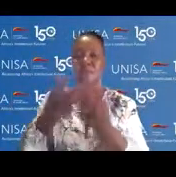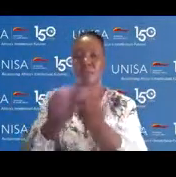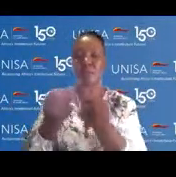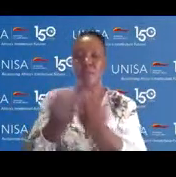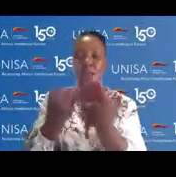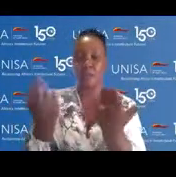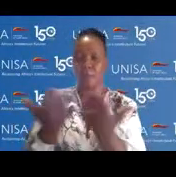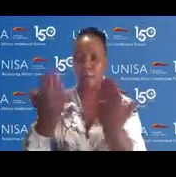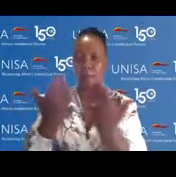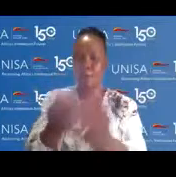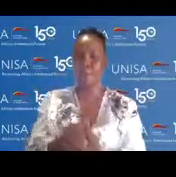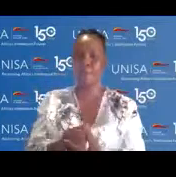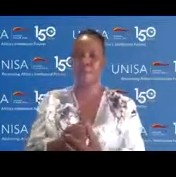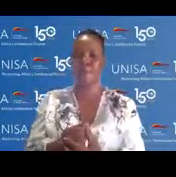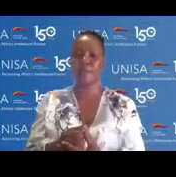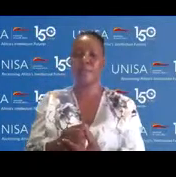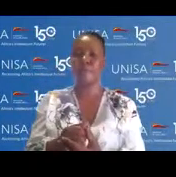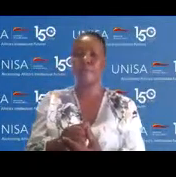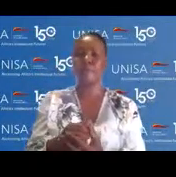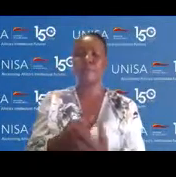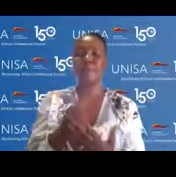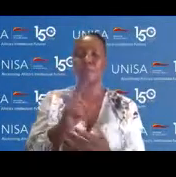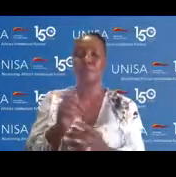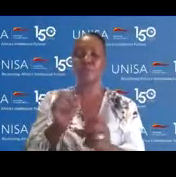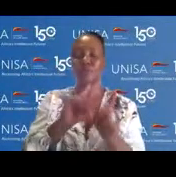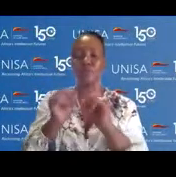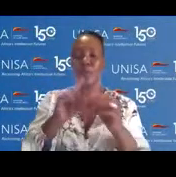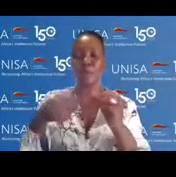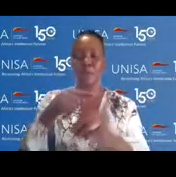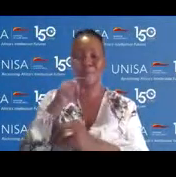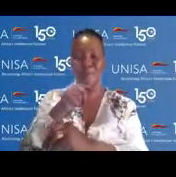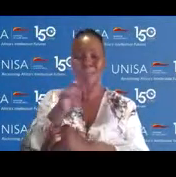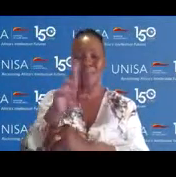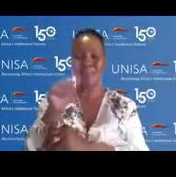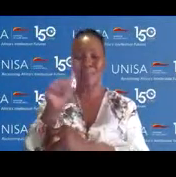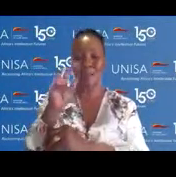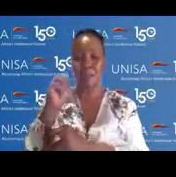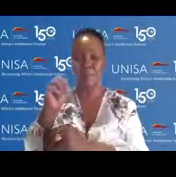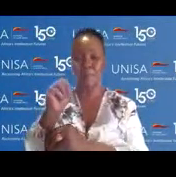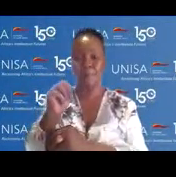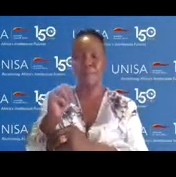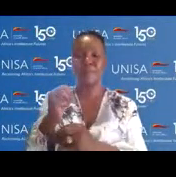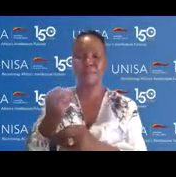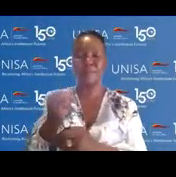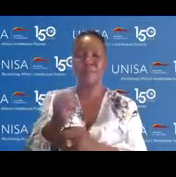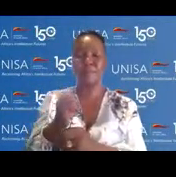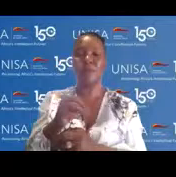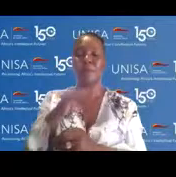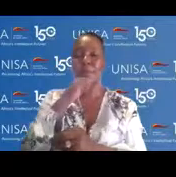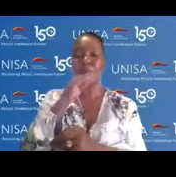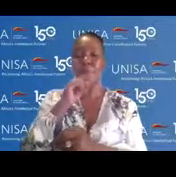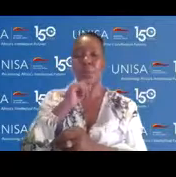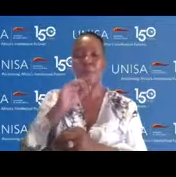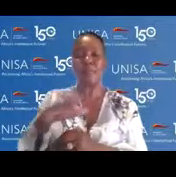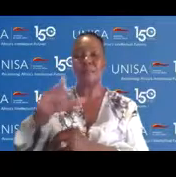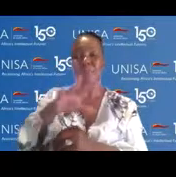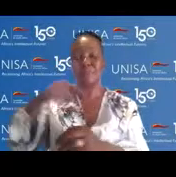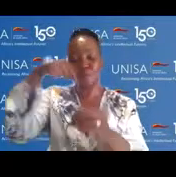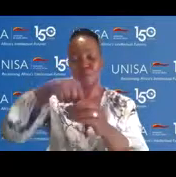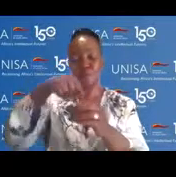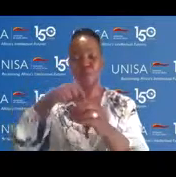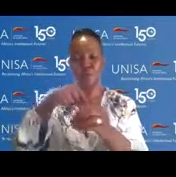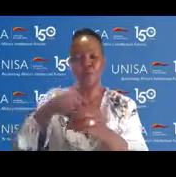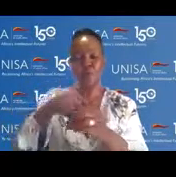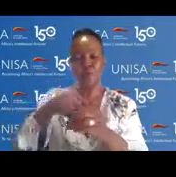So when we talk about this RAM, this is actually the memory we're talking about on your smartphone device. It does the same job for